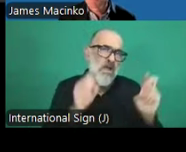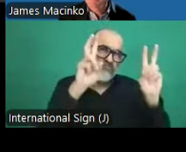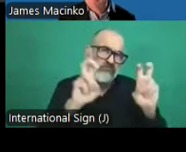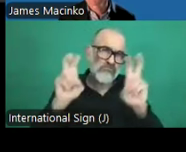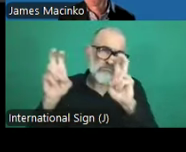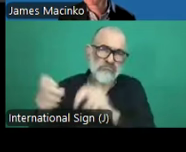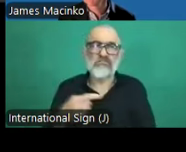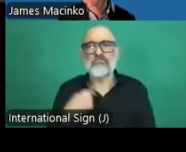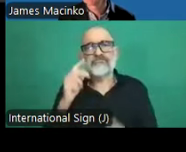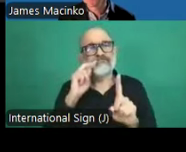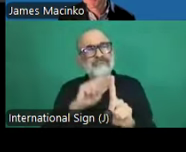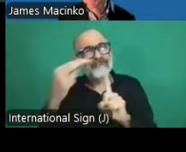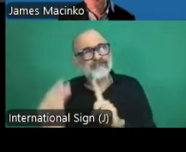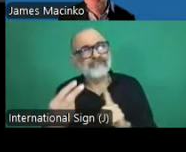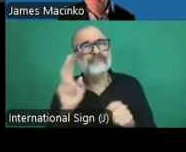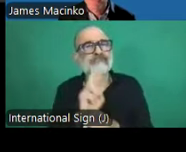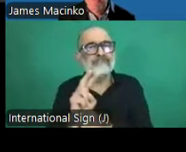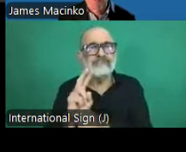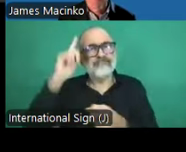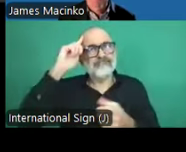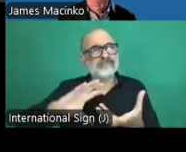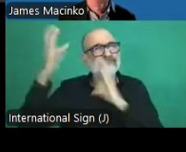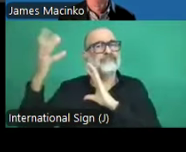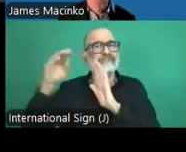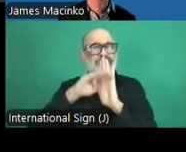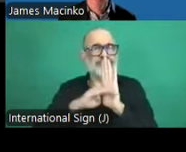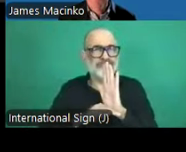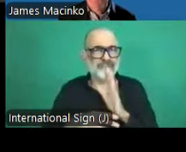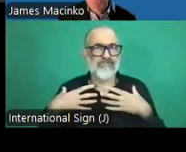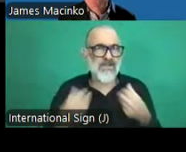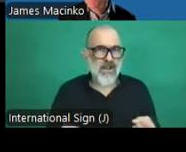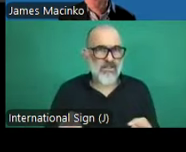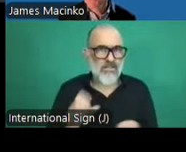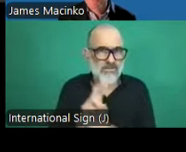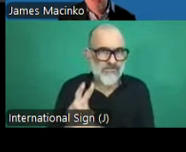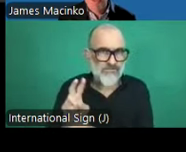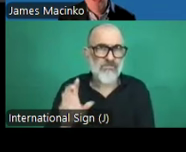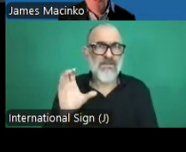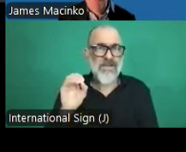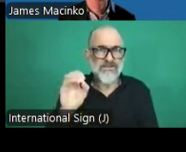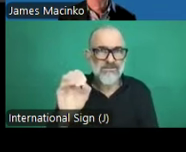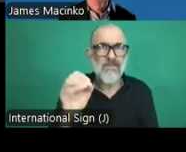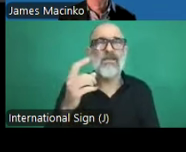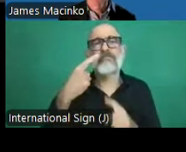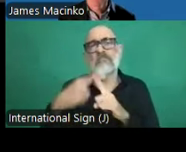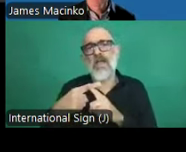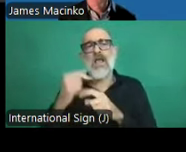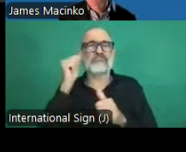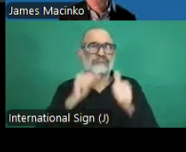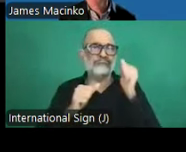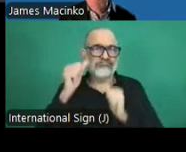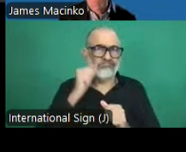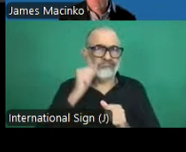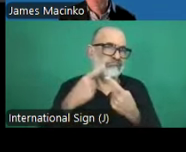received adequate? Was it high quality? For catastrophic health expenditures, we know